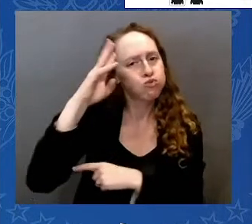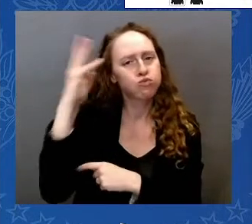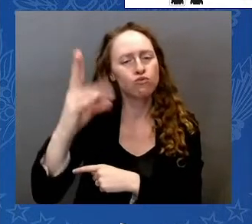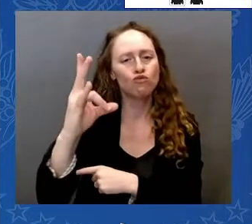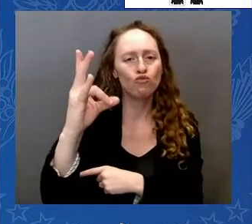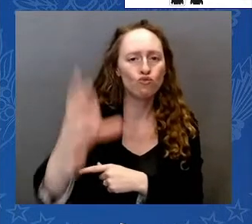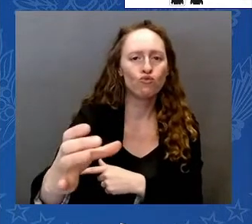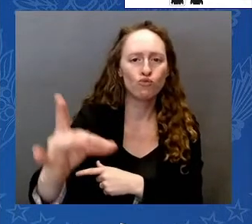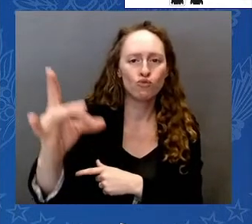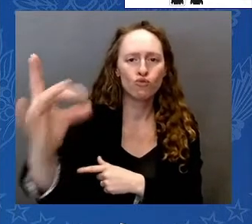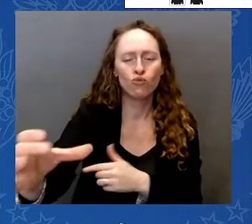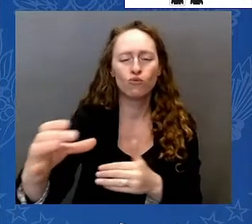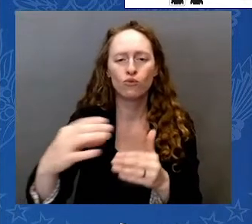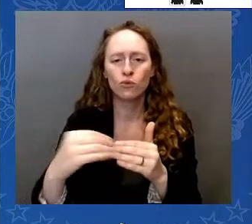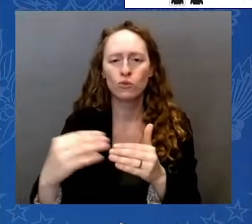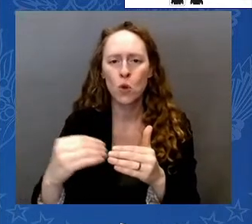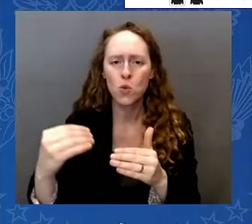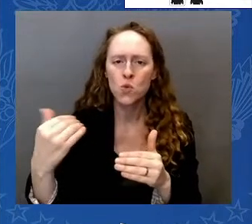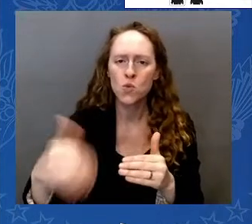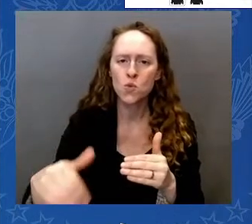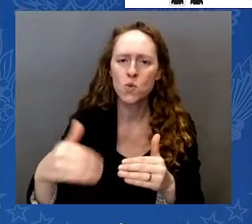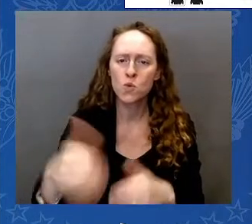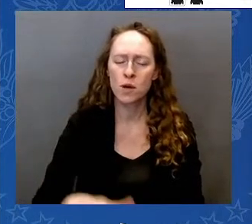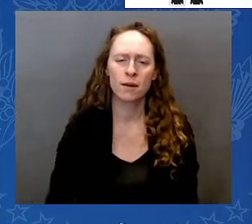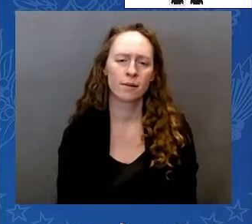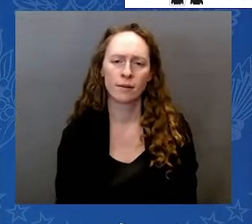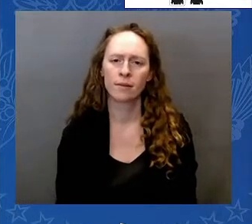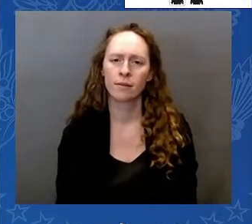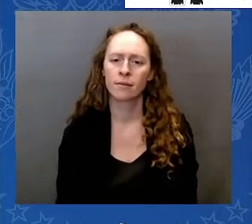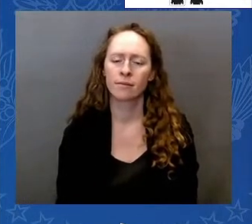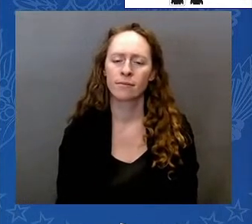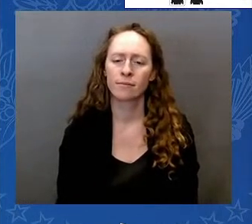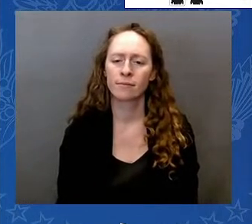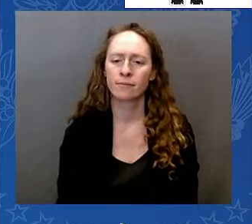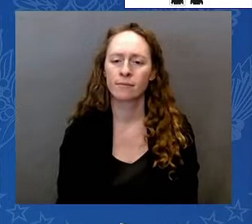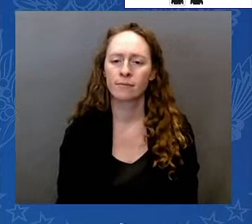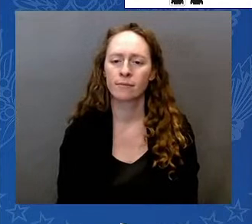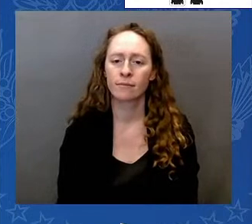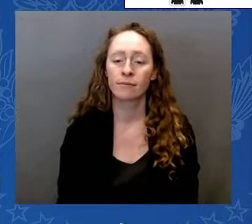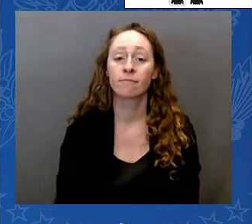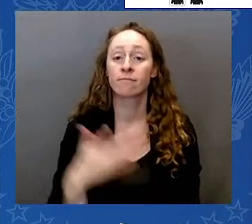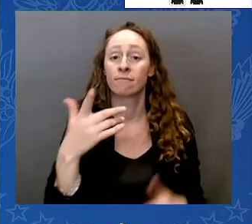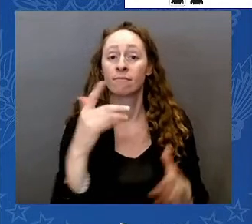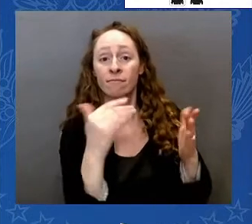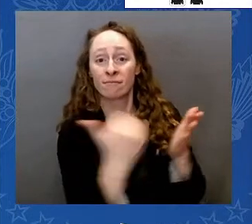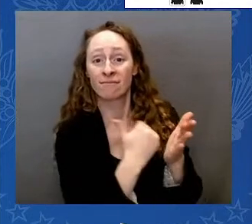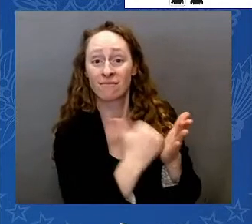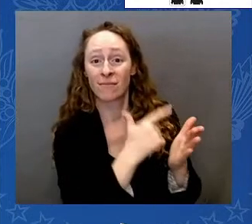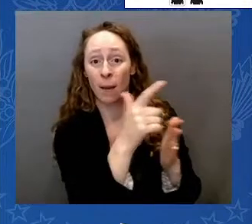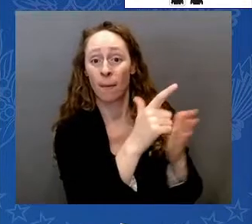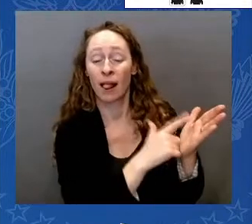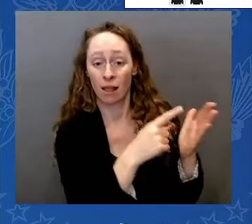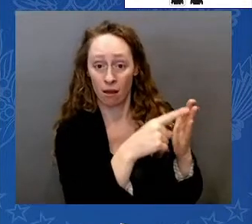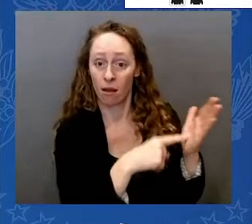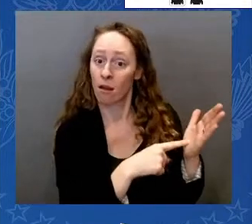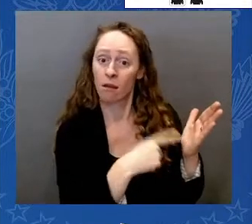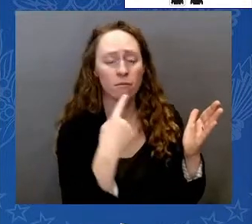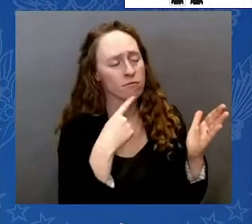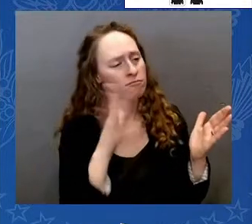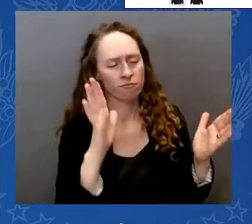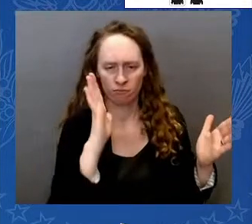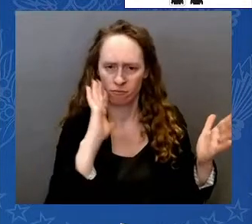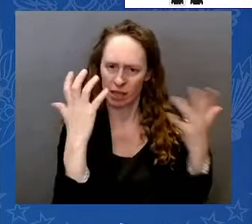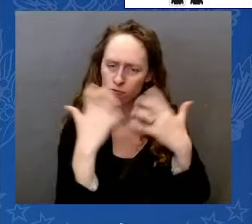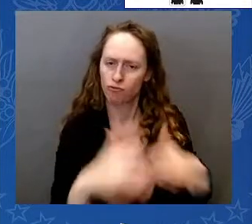of everybody who was on insulin. My friends and the other team were able to get enough votes to knock out that for anybody but for the